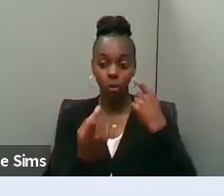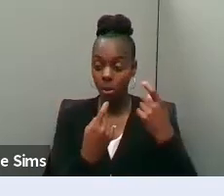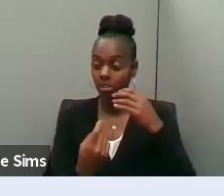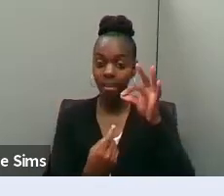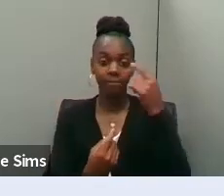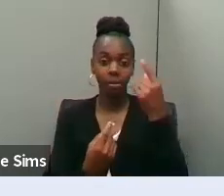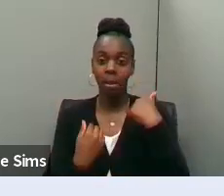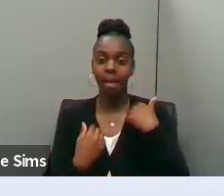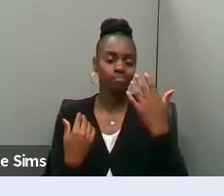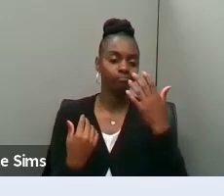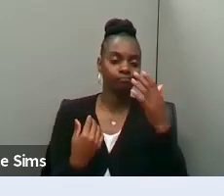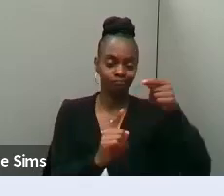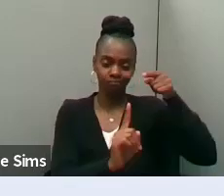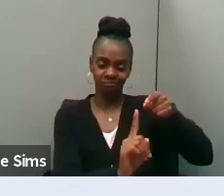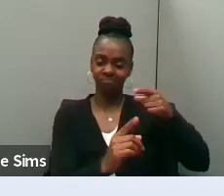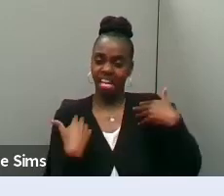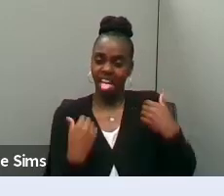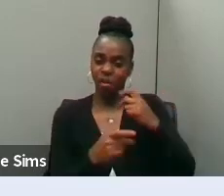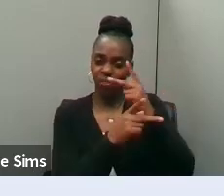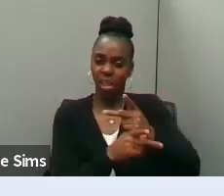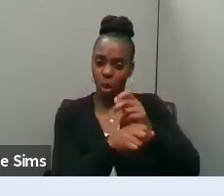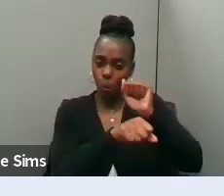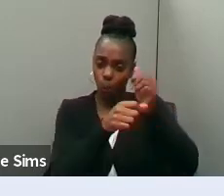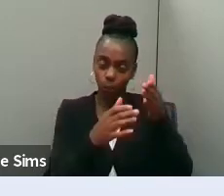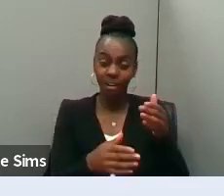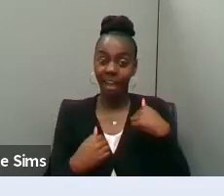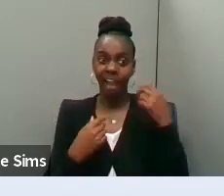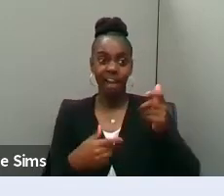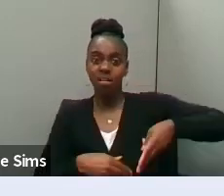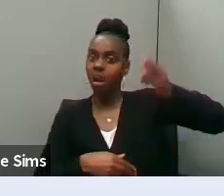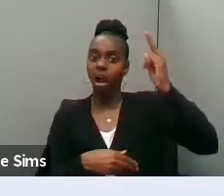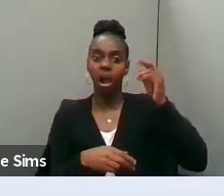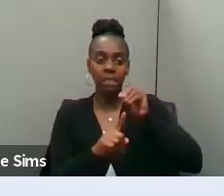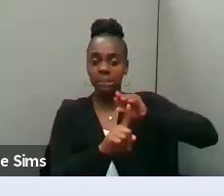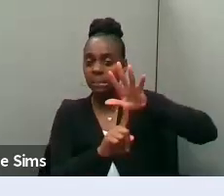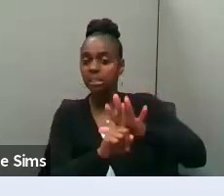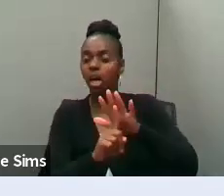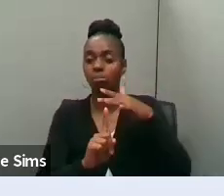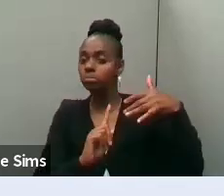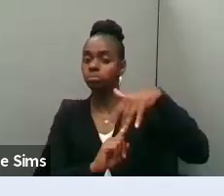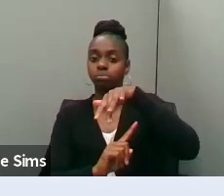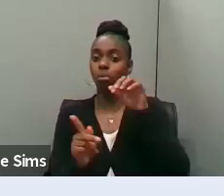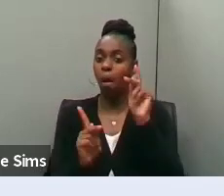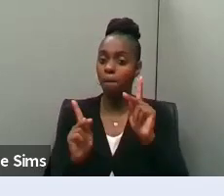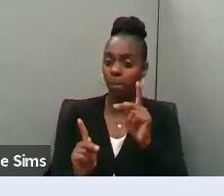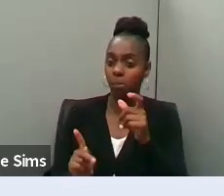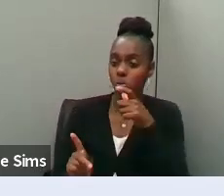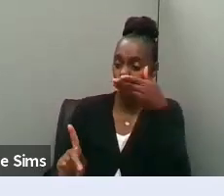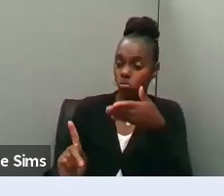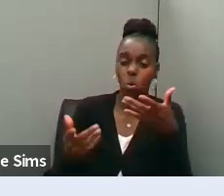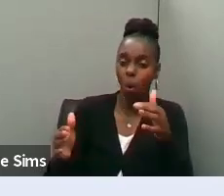a healthcare worker and they have a high exposure to people who could potentially